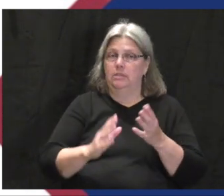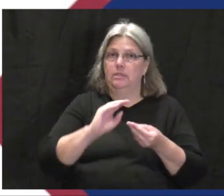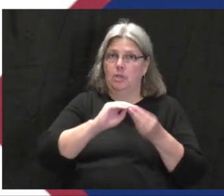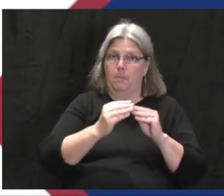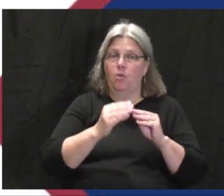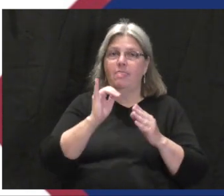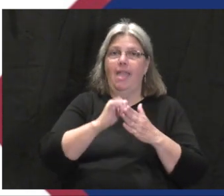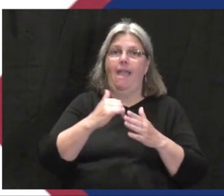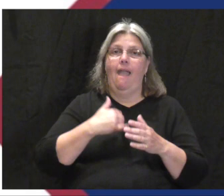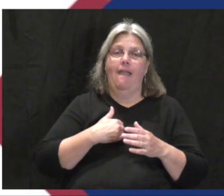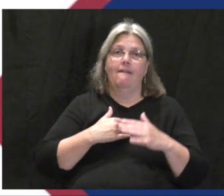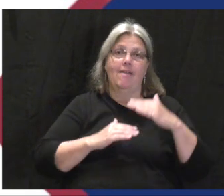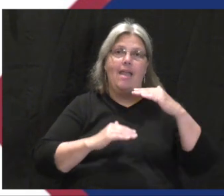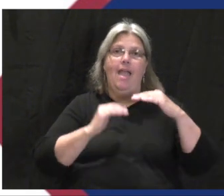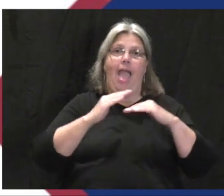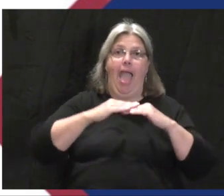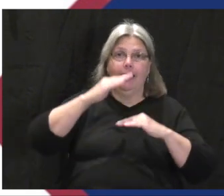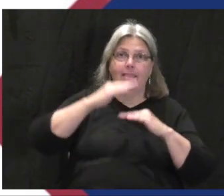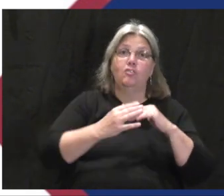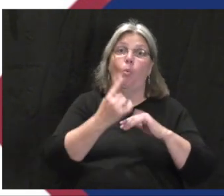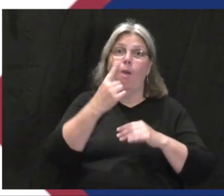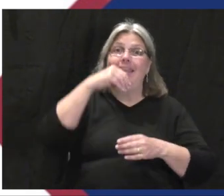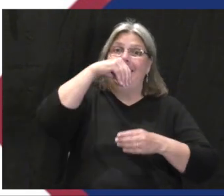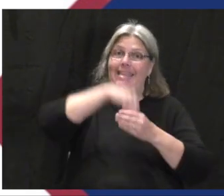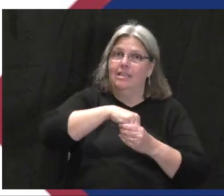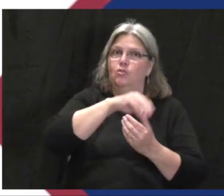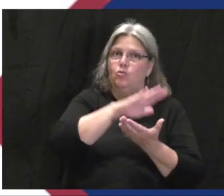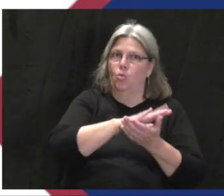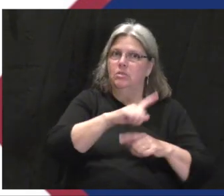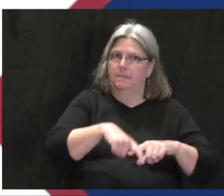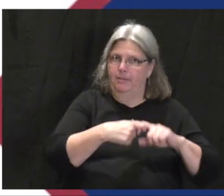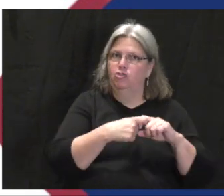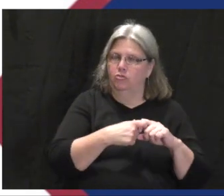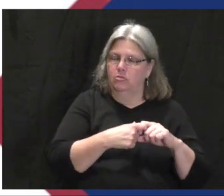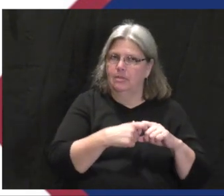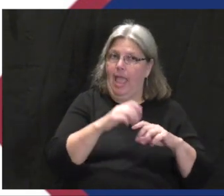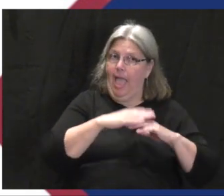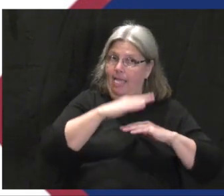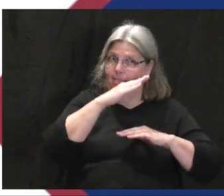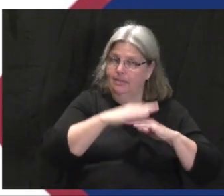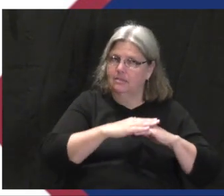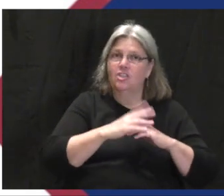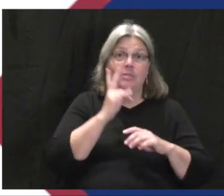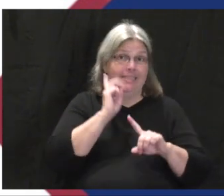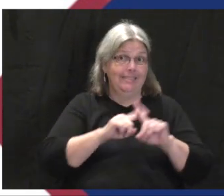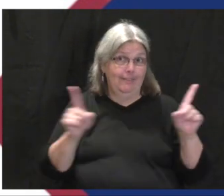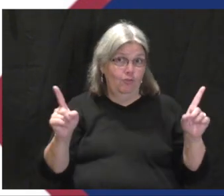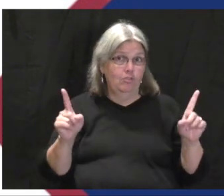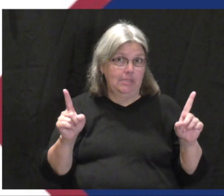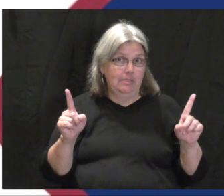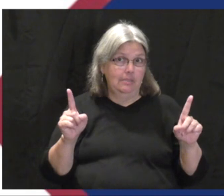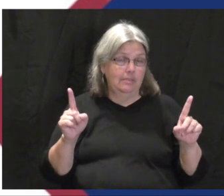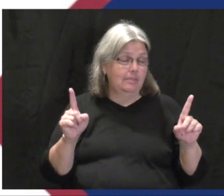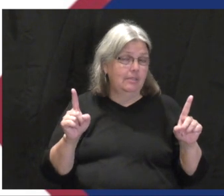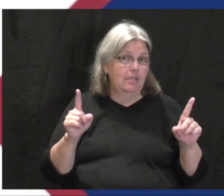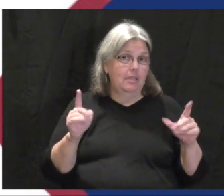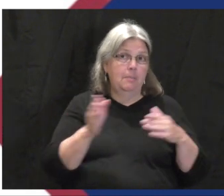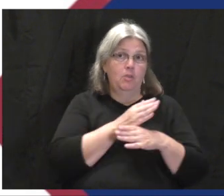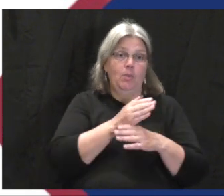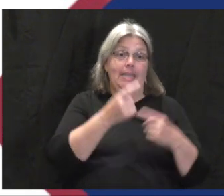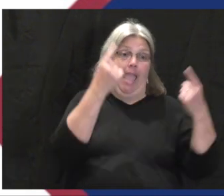least one in-school suspension recorded to their name. Does that make sense? You see the difference between incidents and